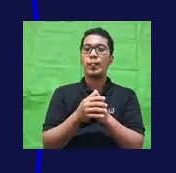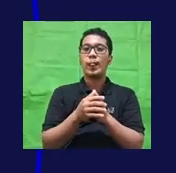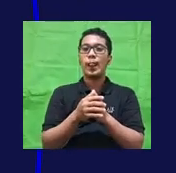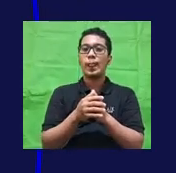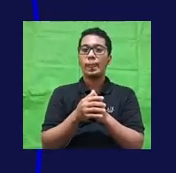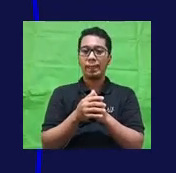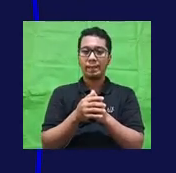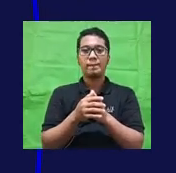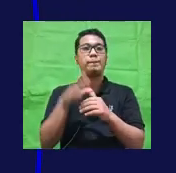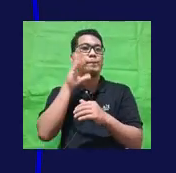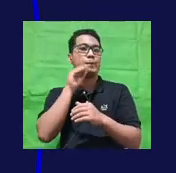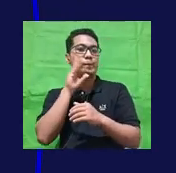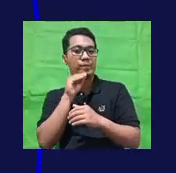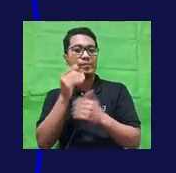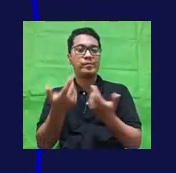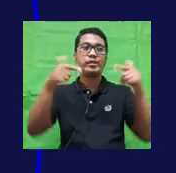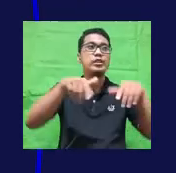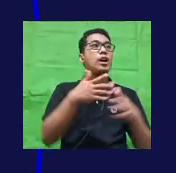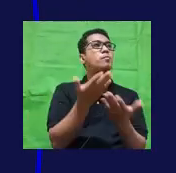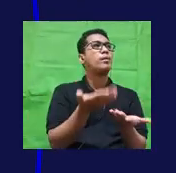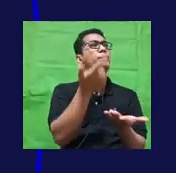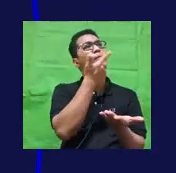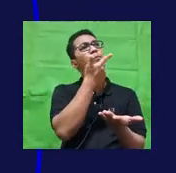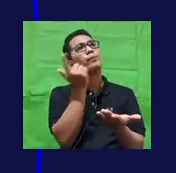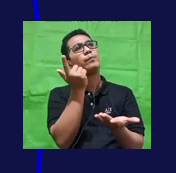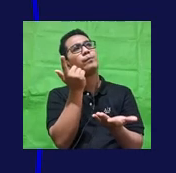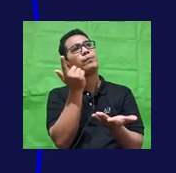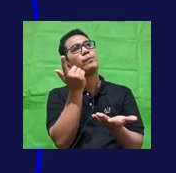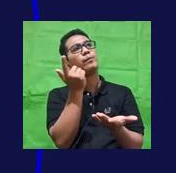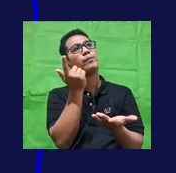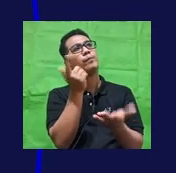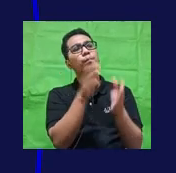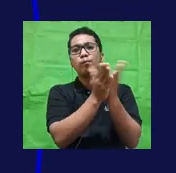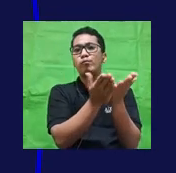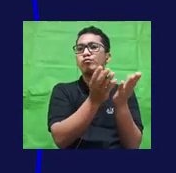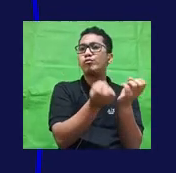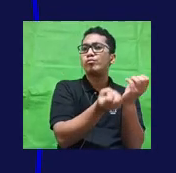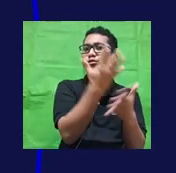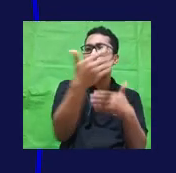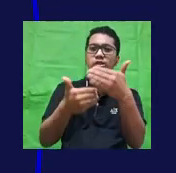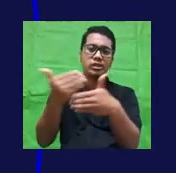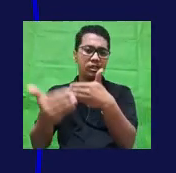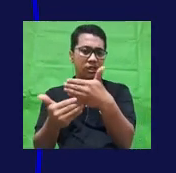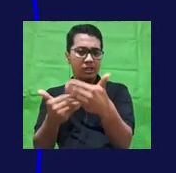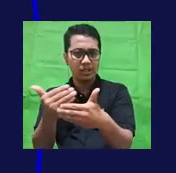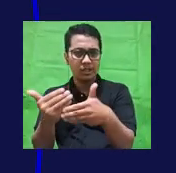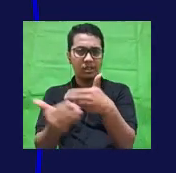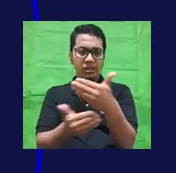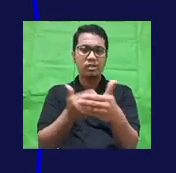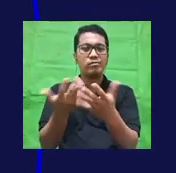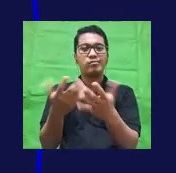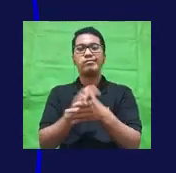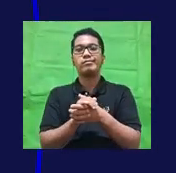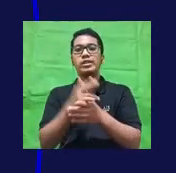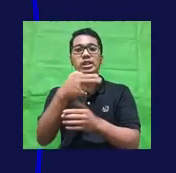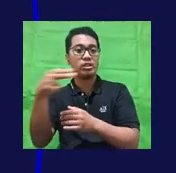did, their comic book production and a comic book production in the 1950s of Indonesia, and how that impact the